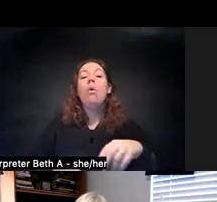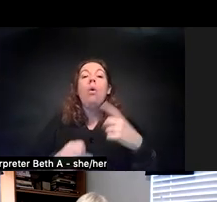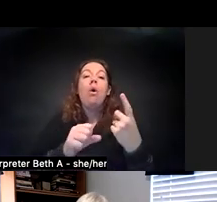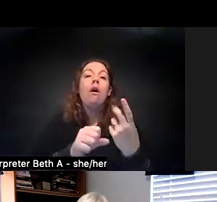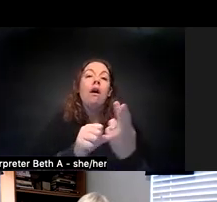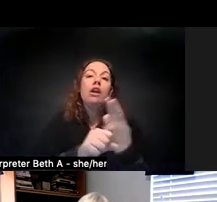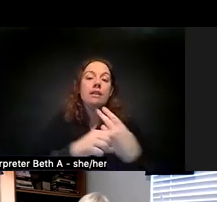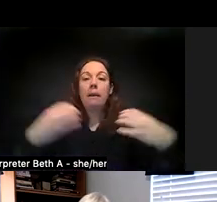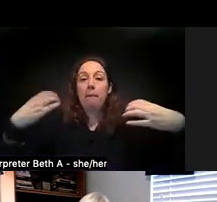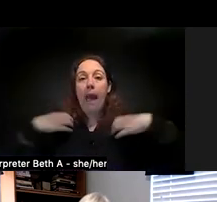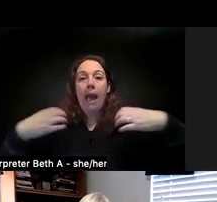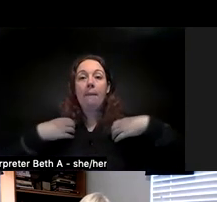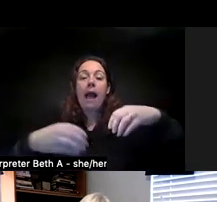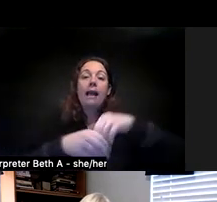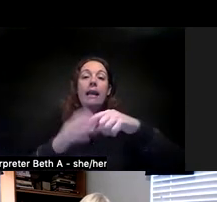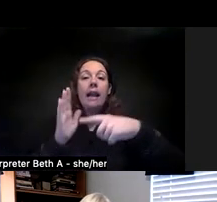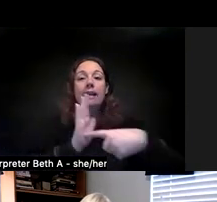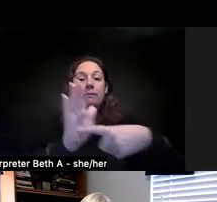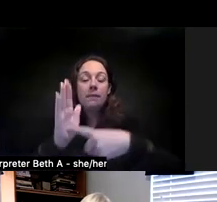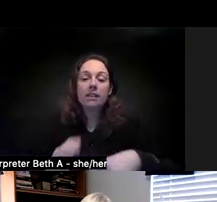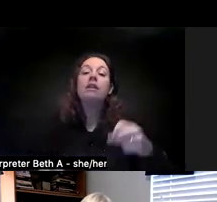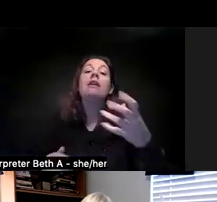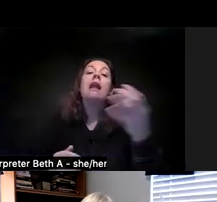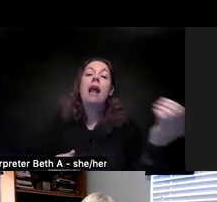animals. Next, please.